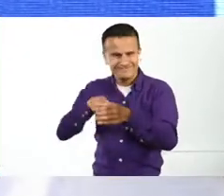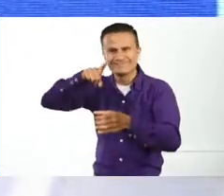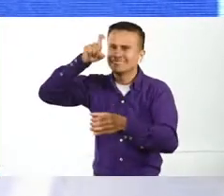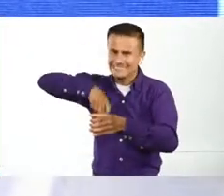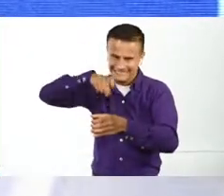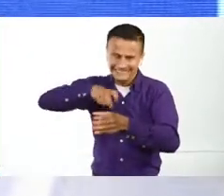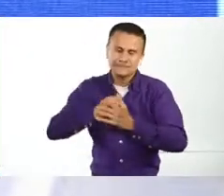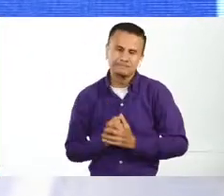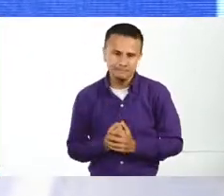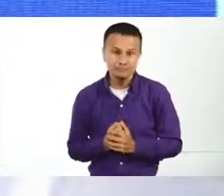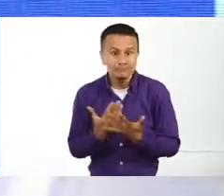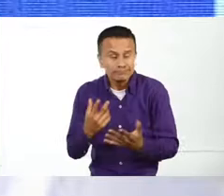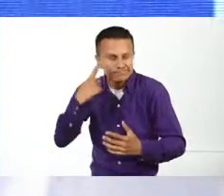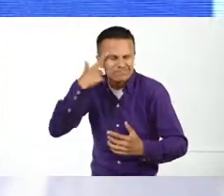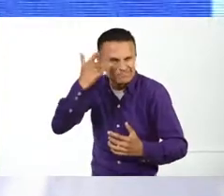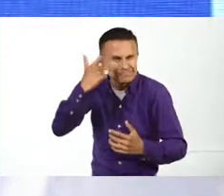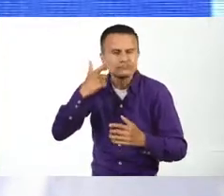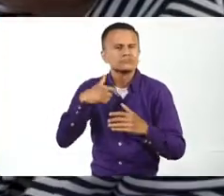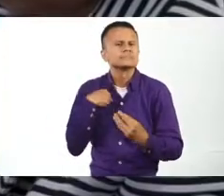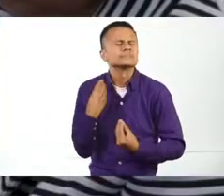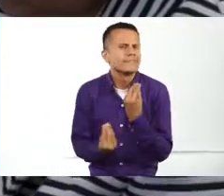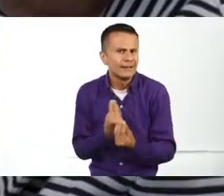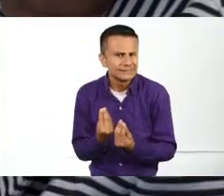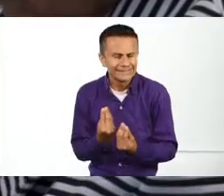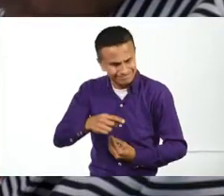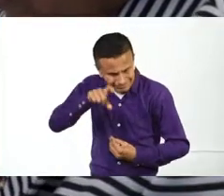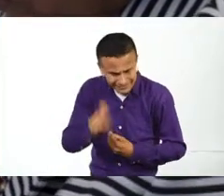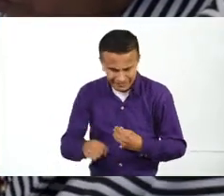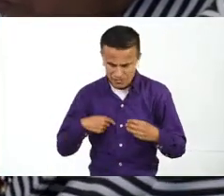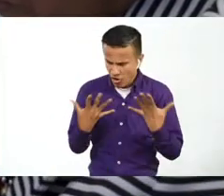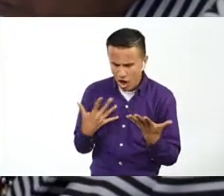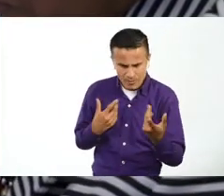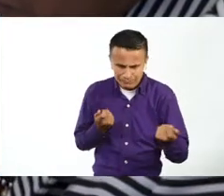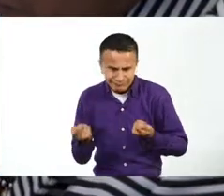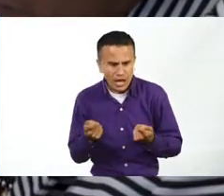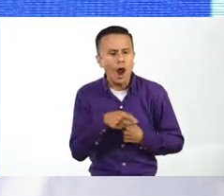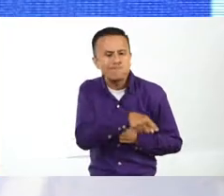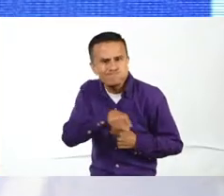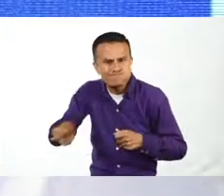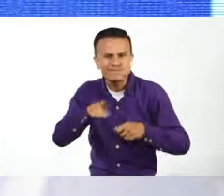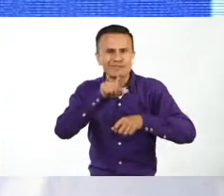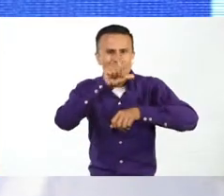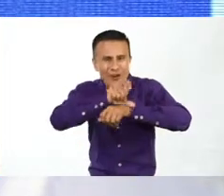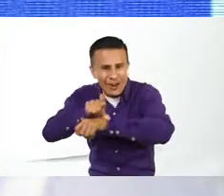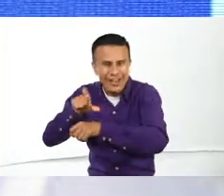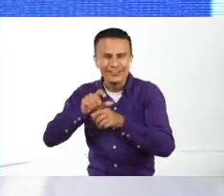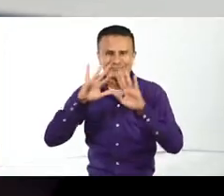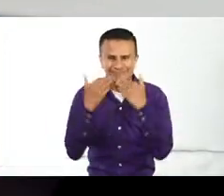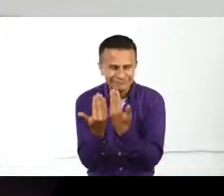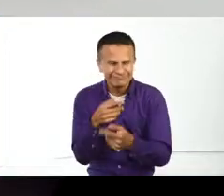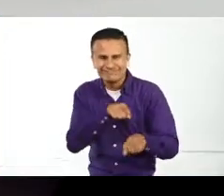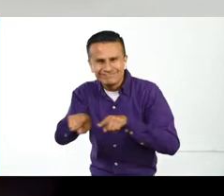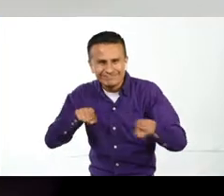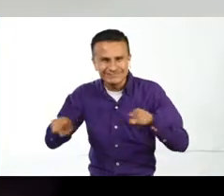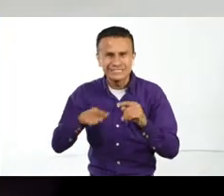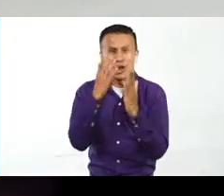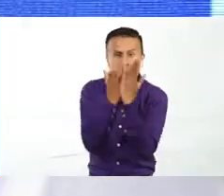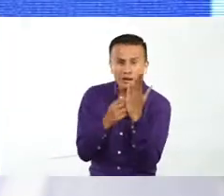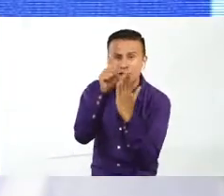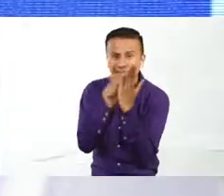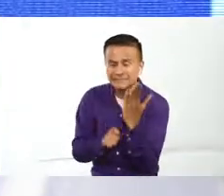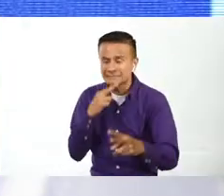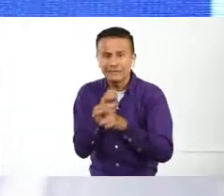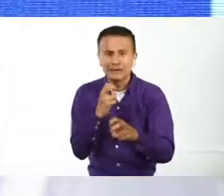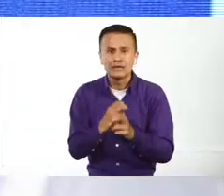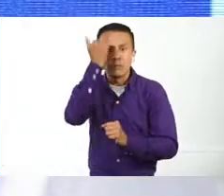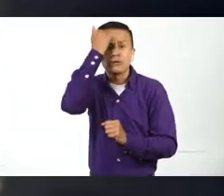society and is necessary for that reason. The huge challenge is, how do we change the way that our schools are run and managed with an enormous curriculum